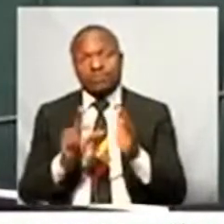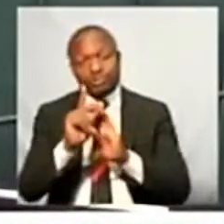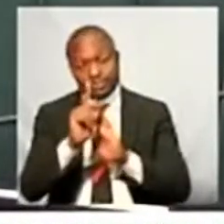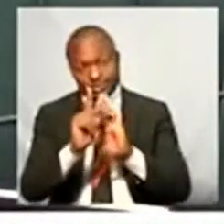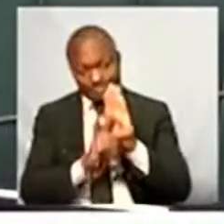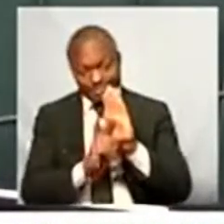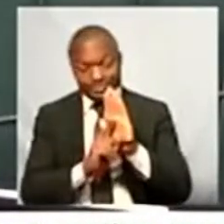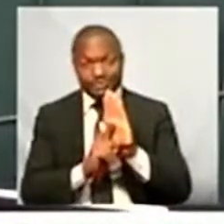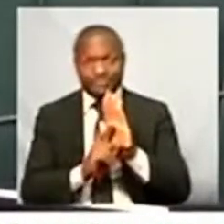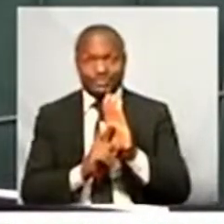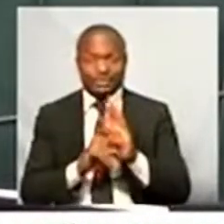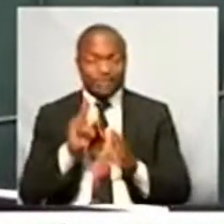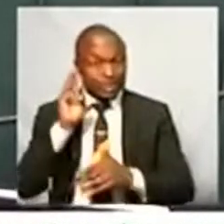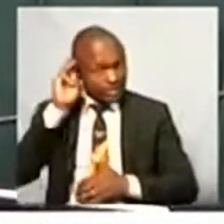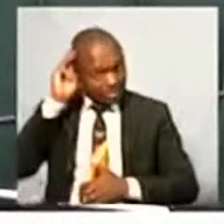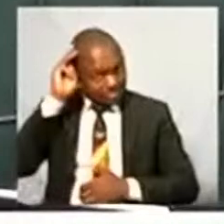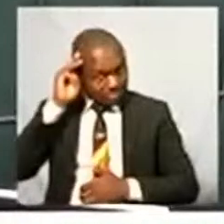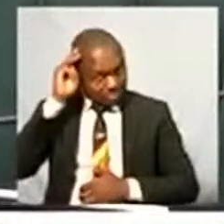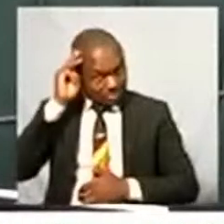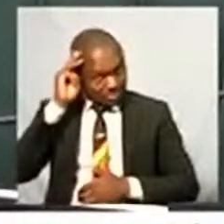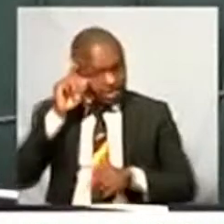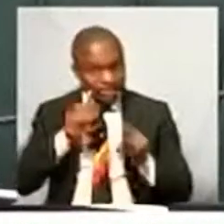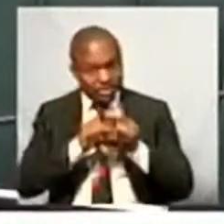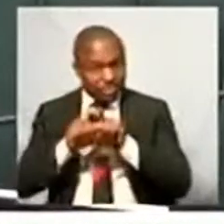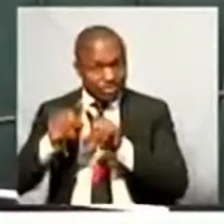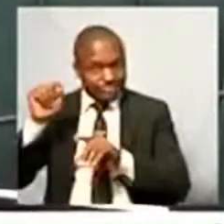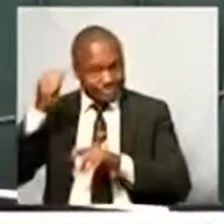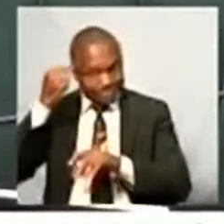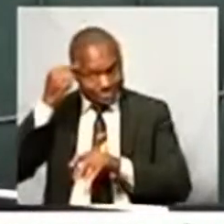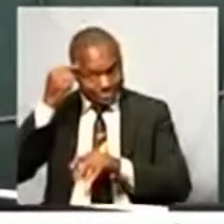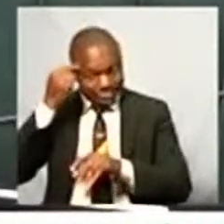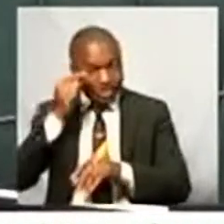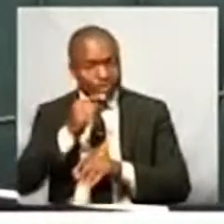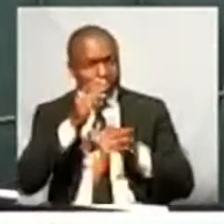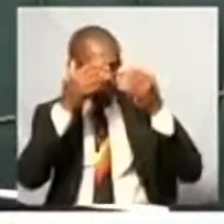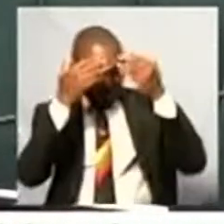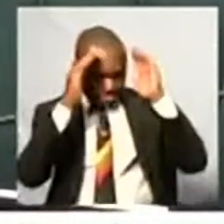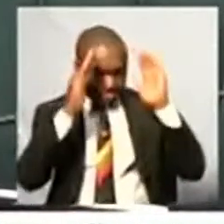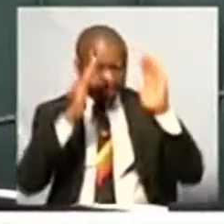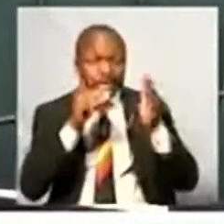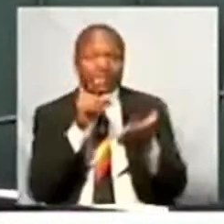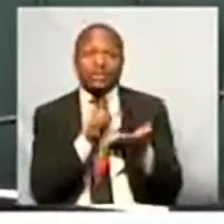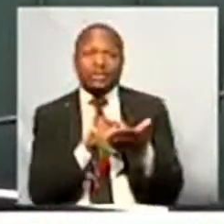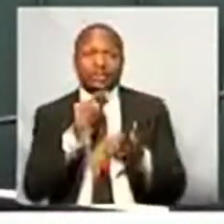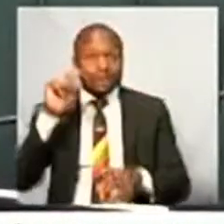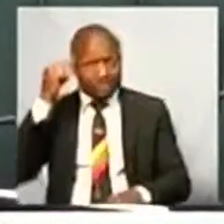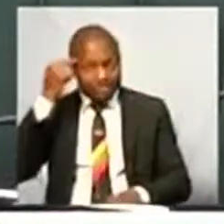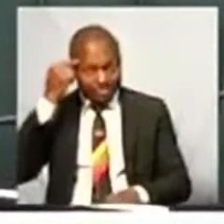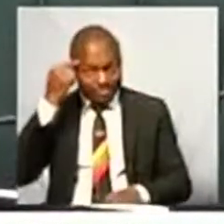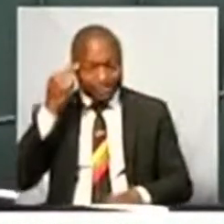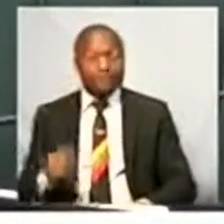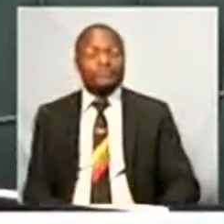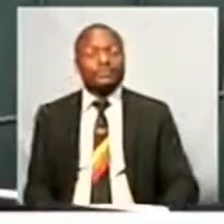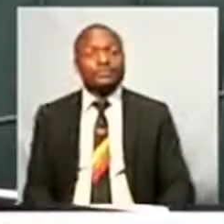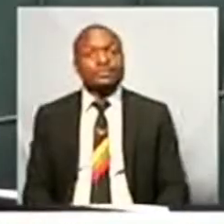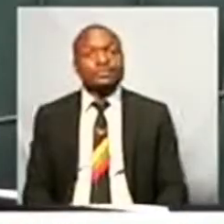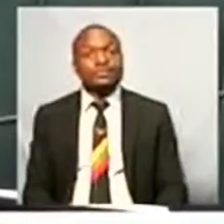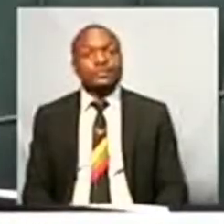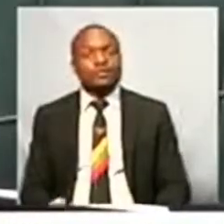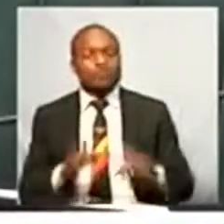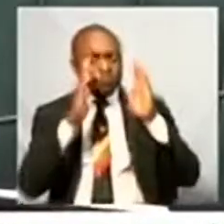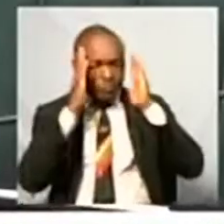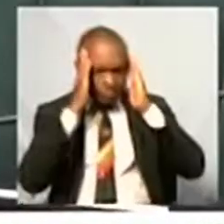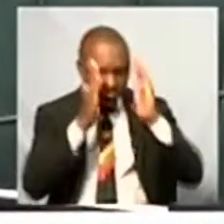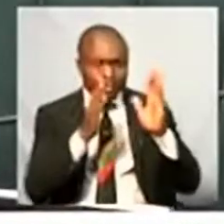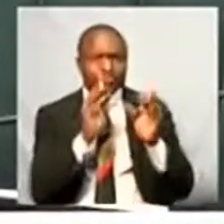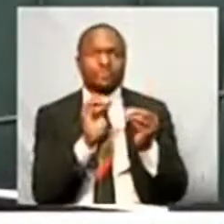policies as a ministry and also as government. I think you are aware that this is the government that has really paid